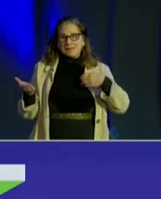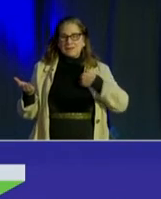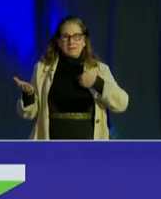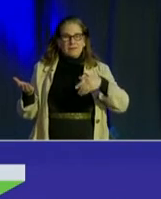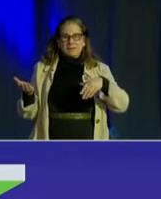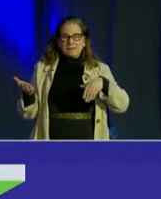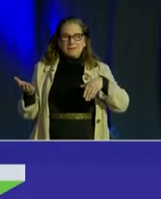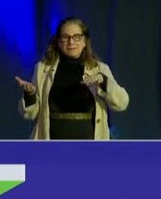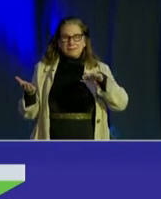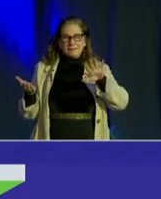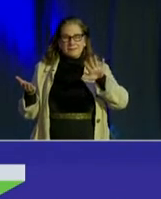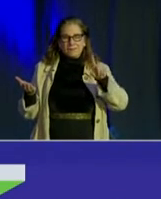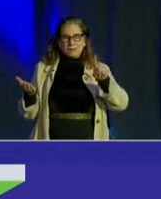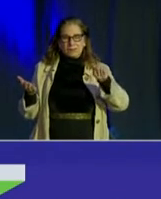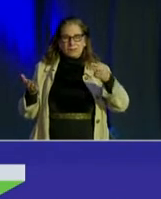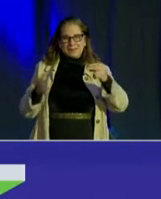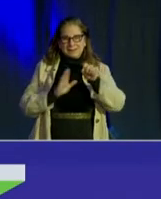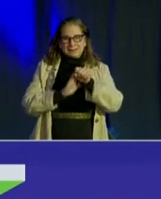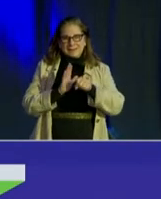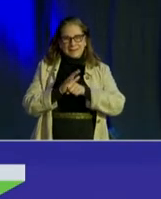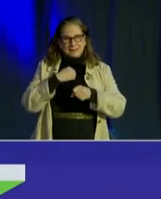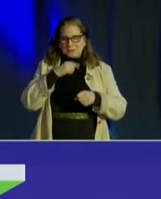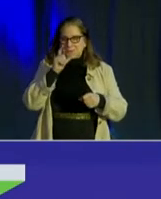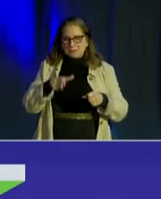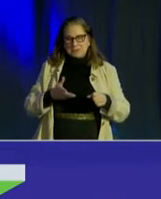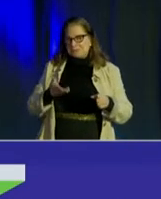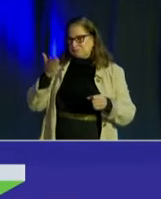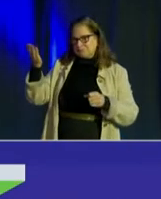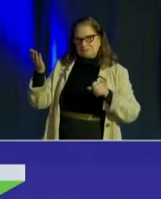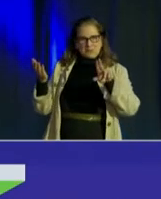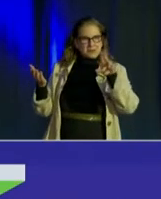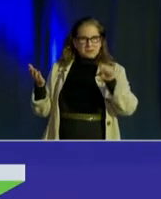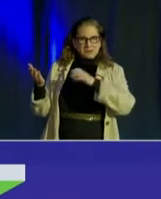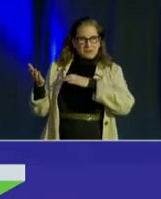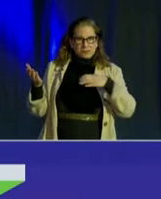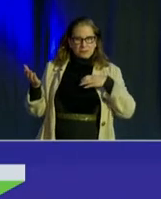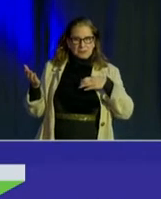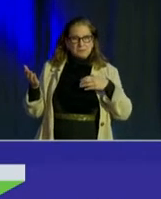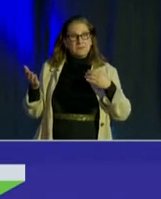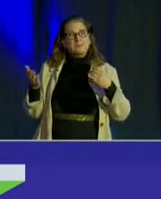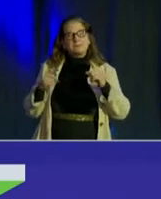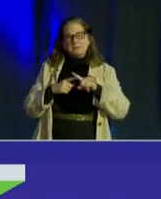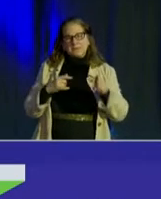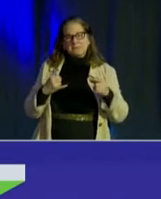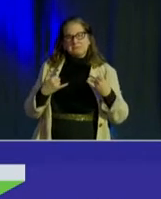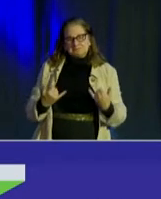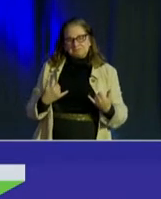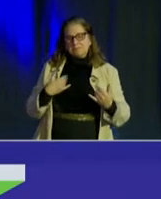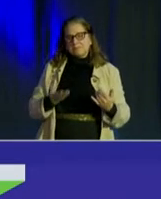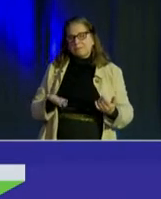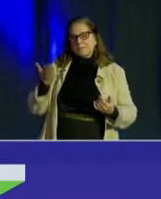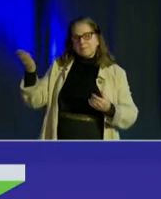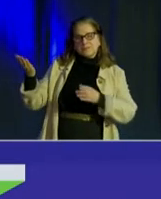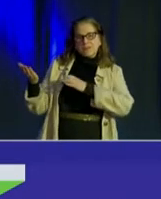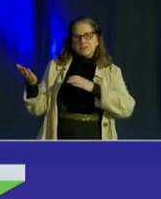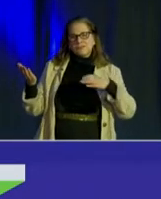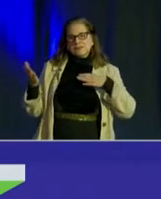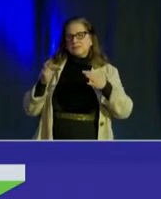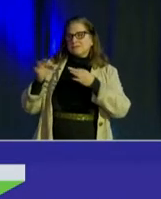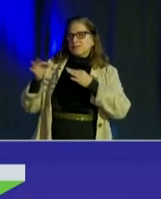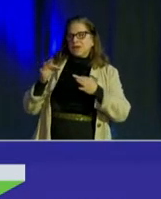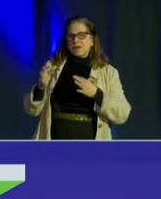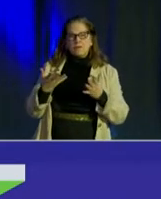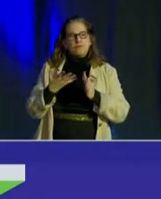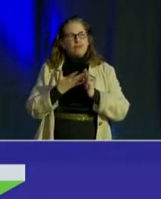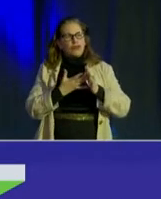So we begin to deliver on the programs and services that you told us were a priority. And that's where my office also comes back into play,